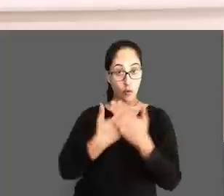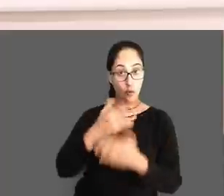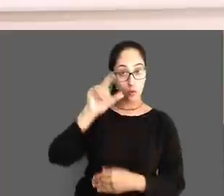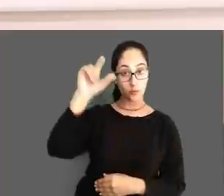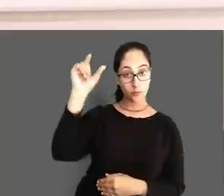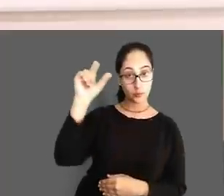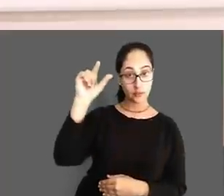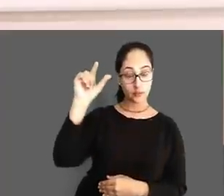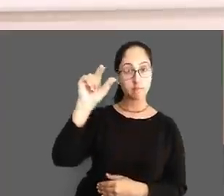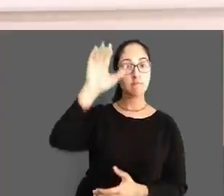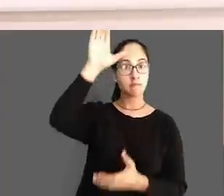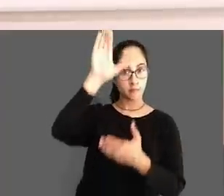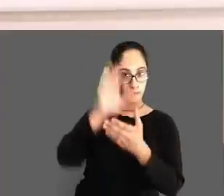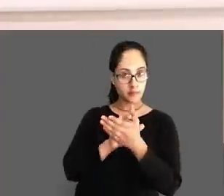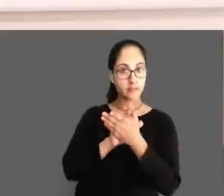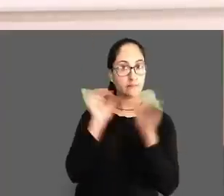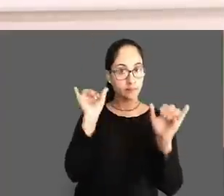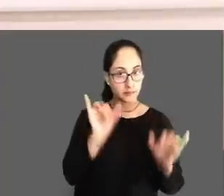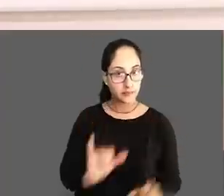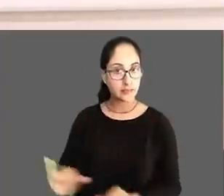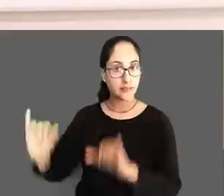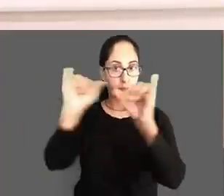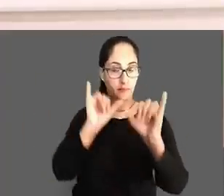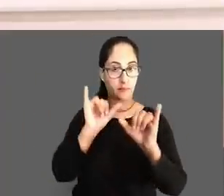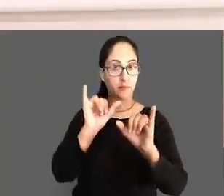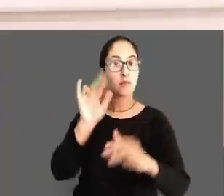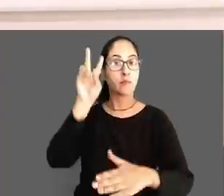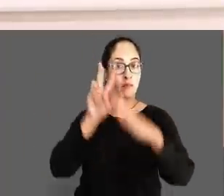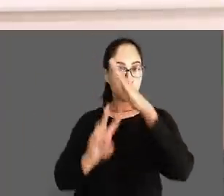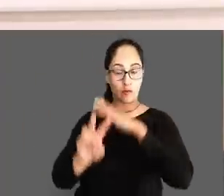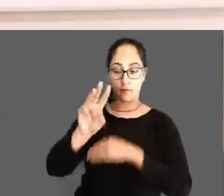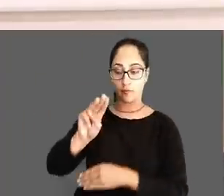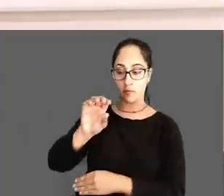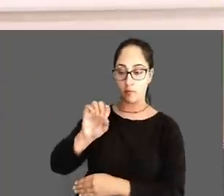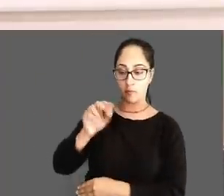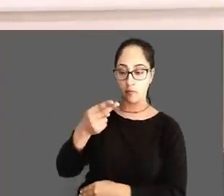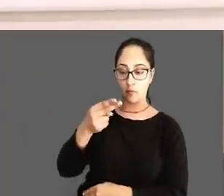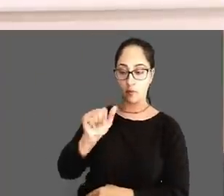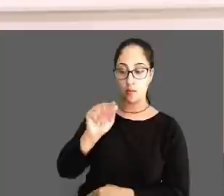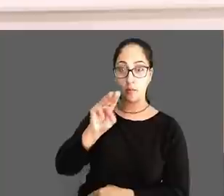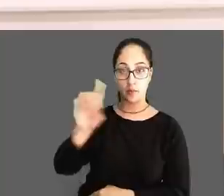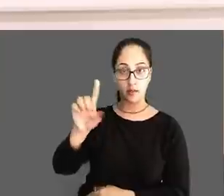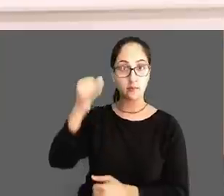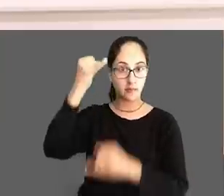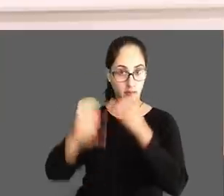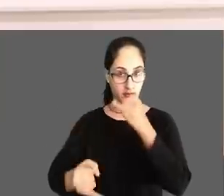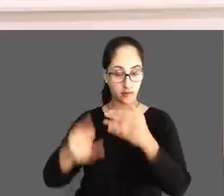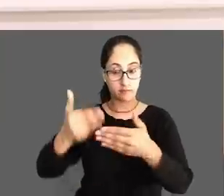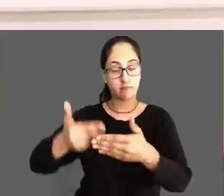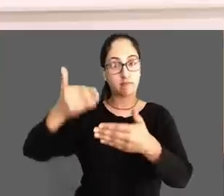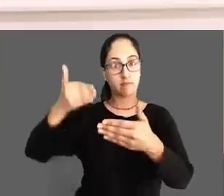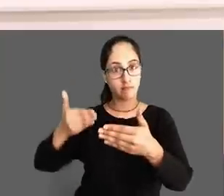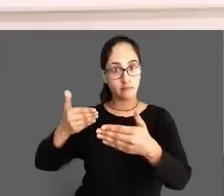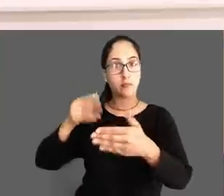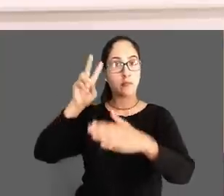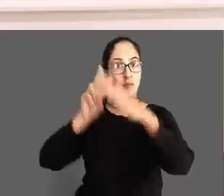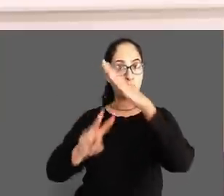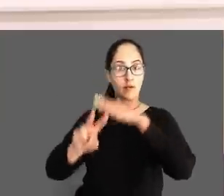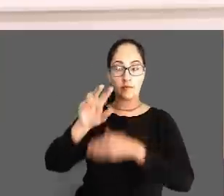Prophet Muhammad, such as Abraham or Ibrahim, Moses or